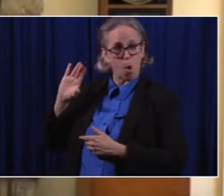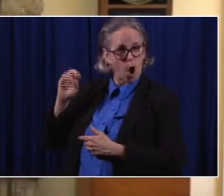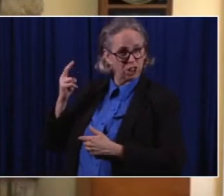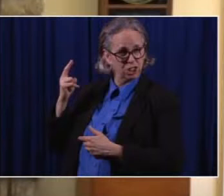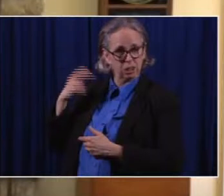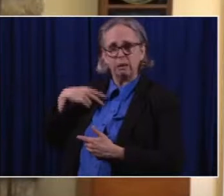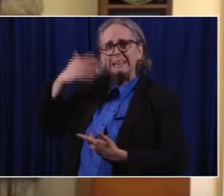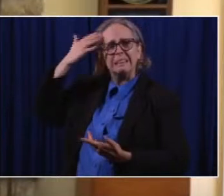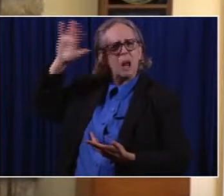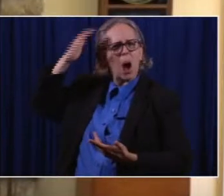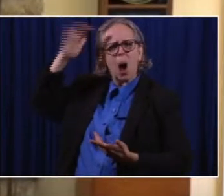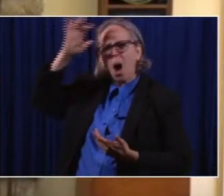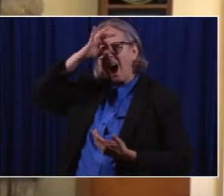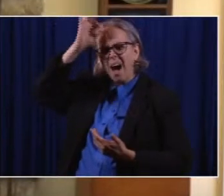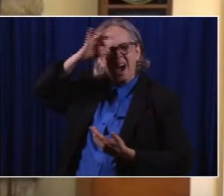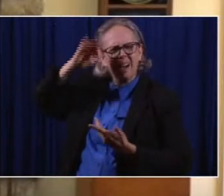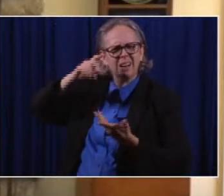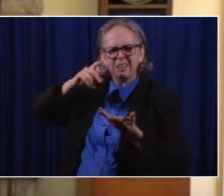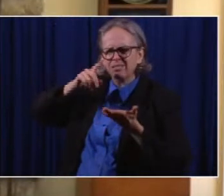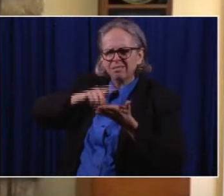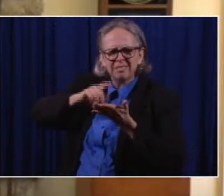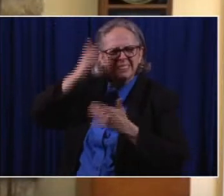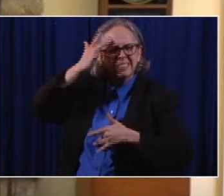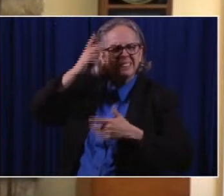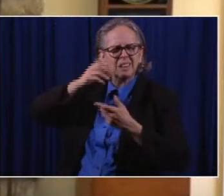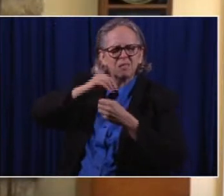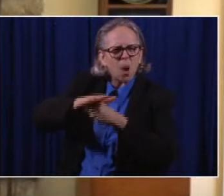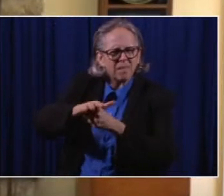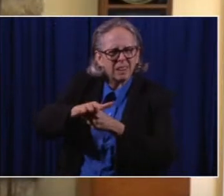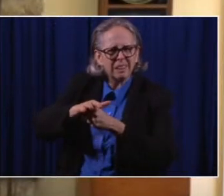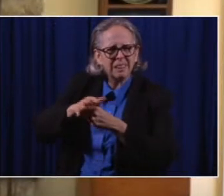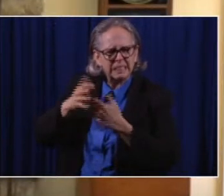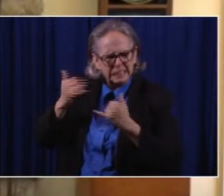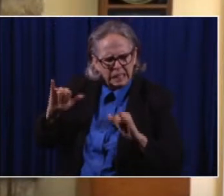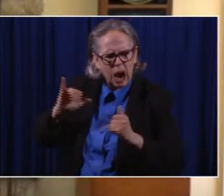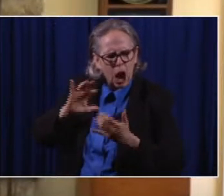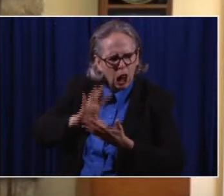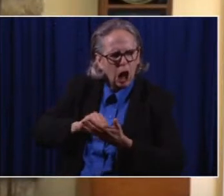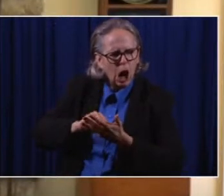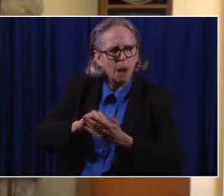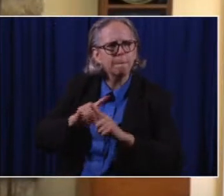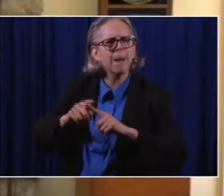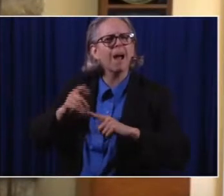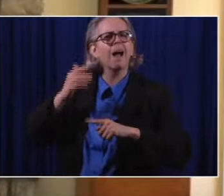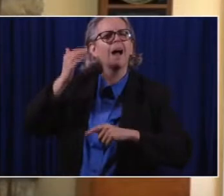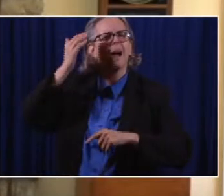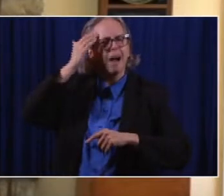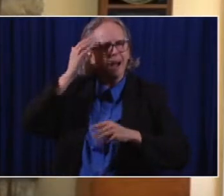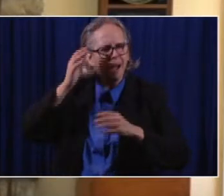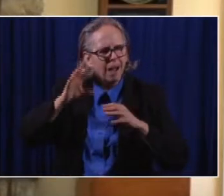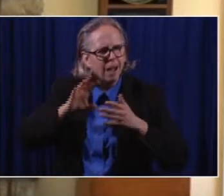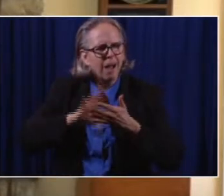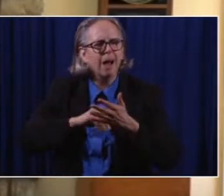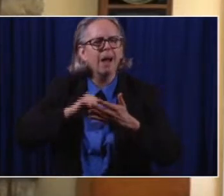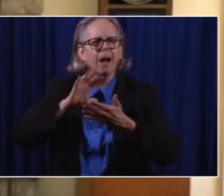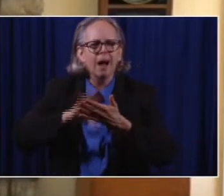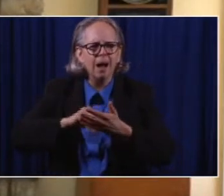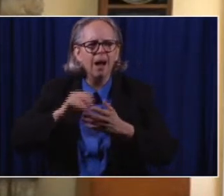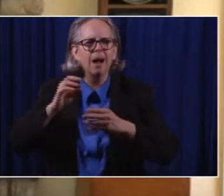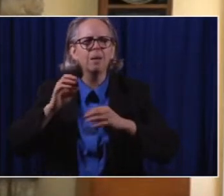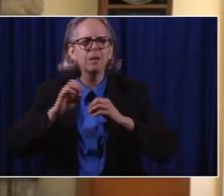think, I'm an old prosecutor, former prosecutor. We used to say, jury's